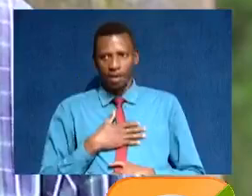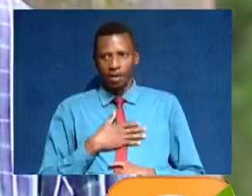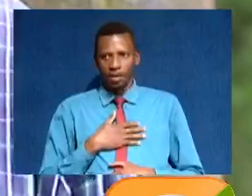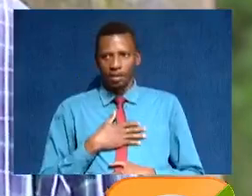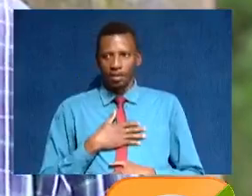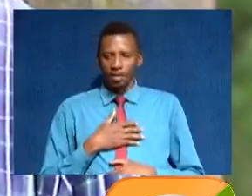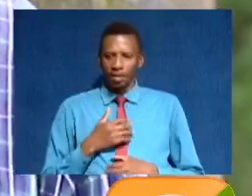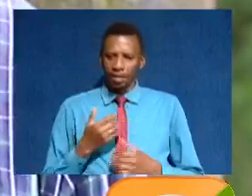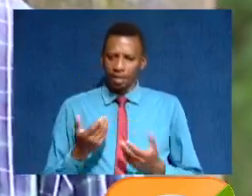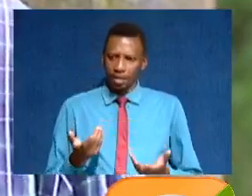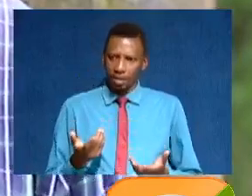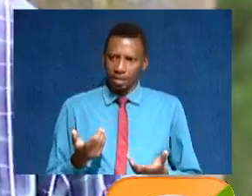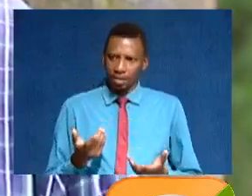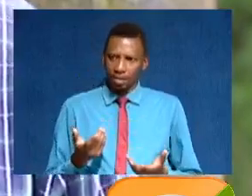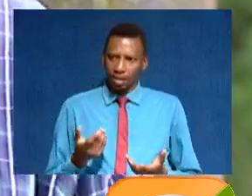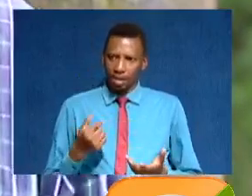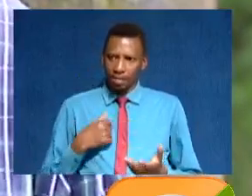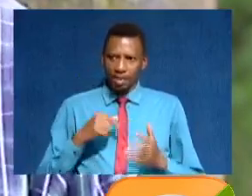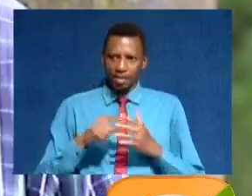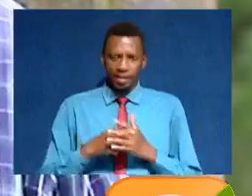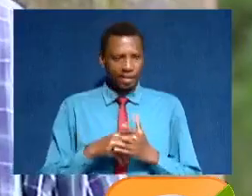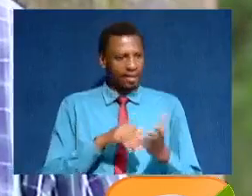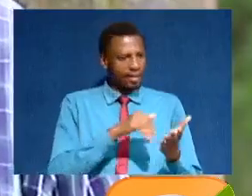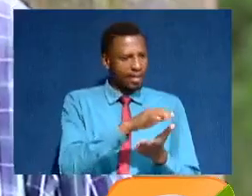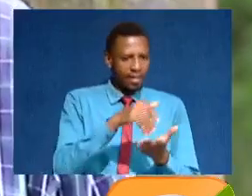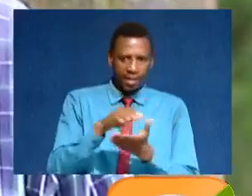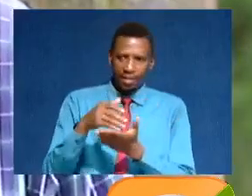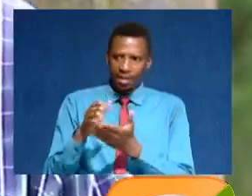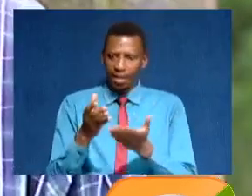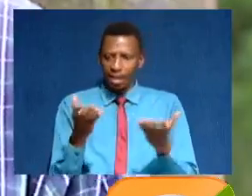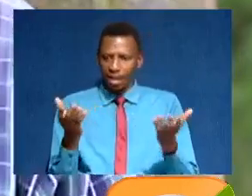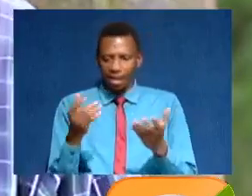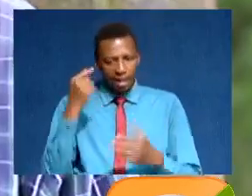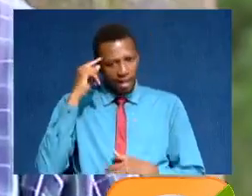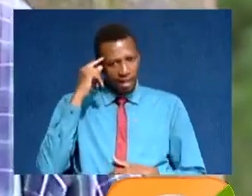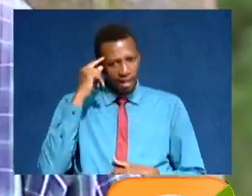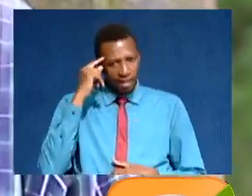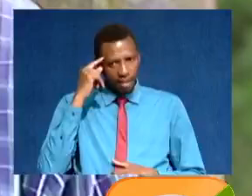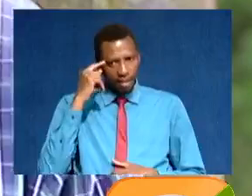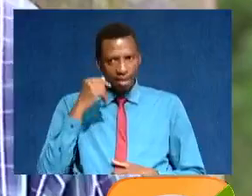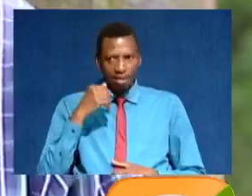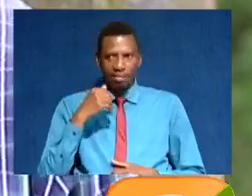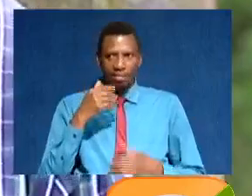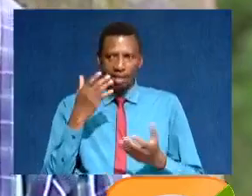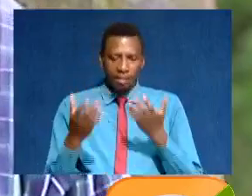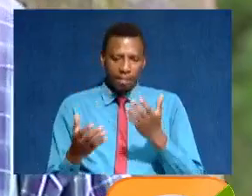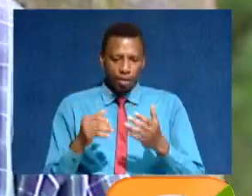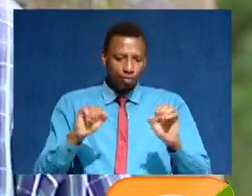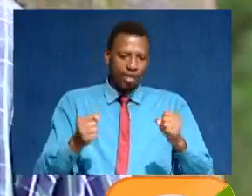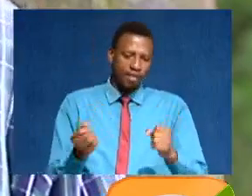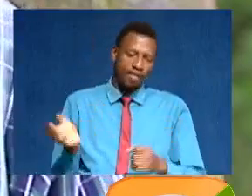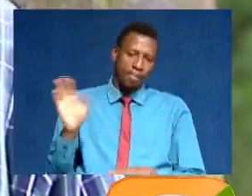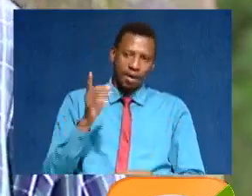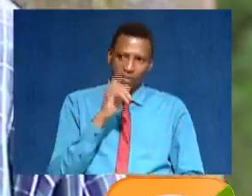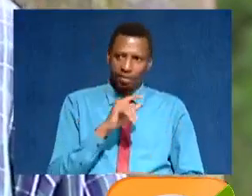wiring money into other accounts directly, so that when he thinks to recover it, it's already gone.